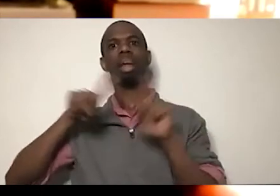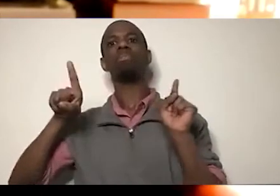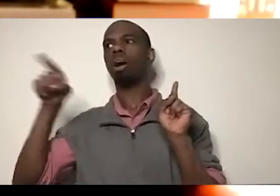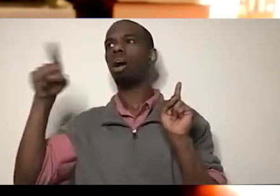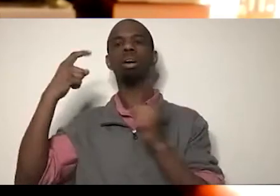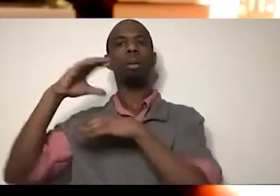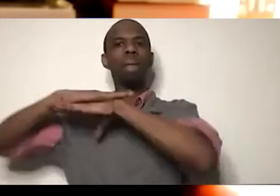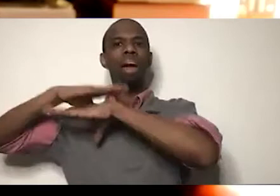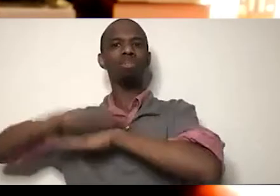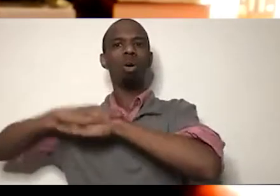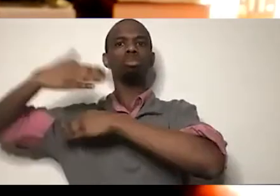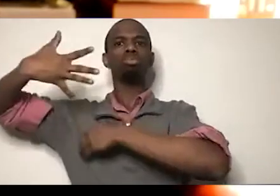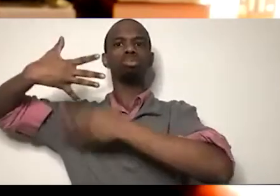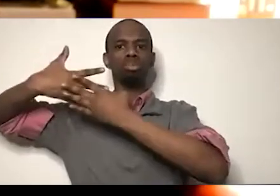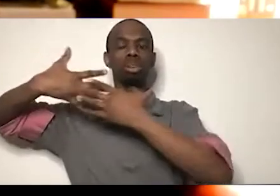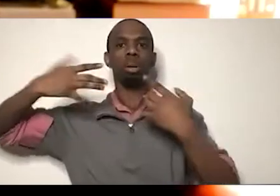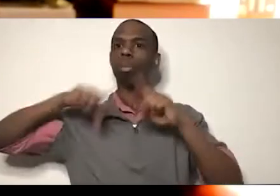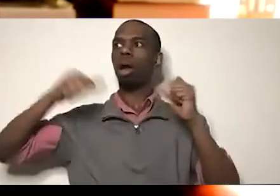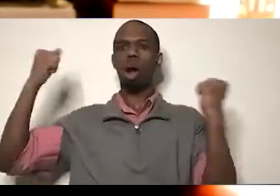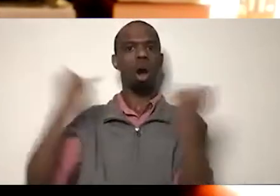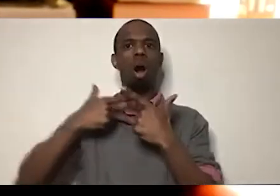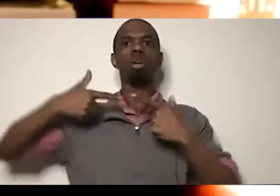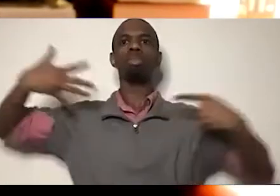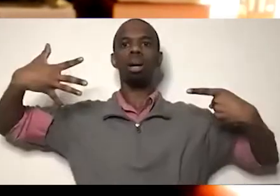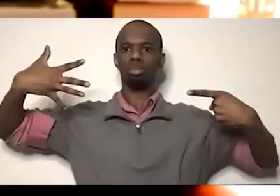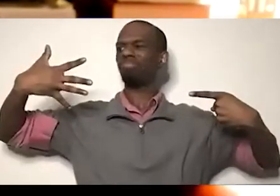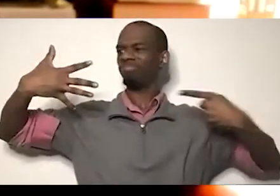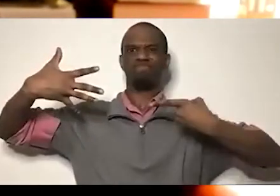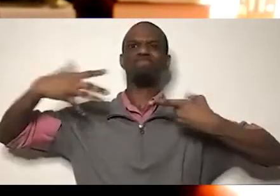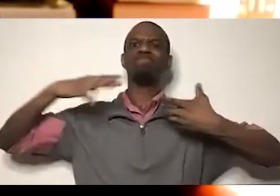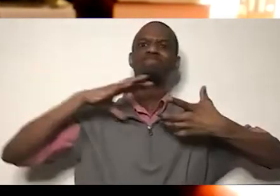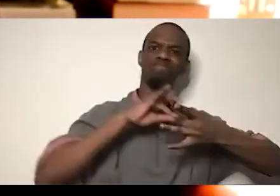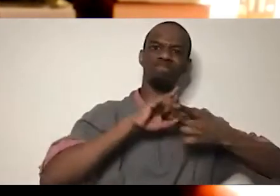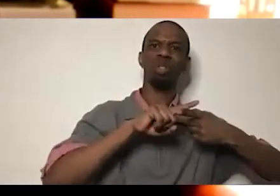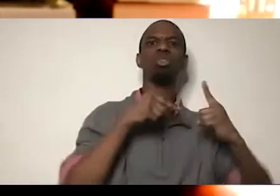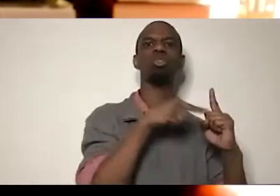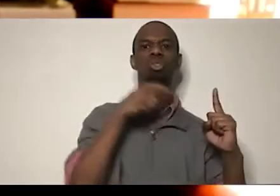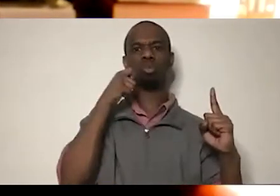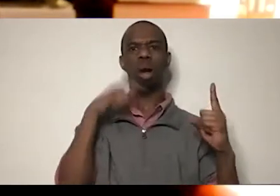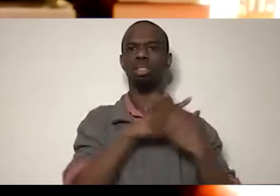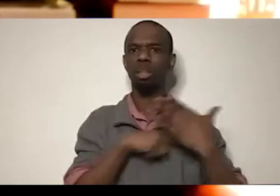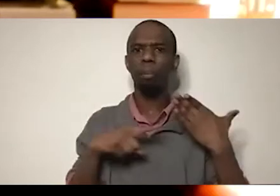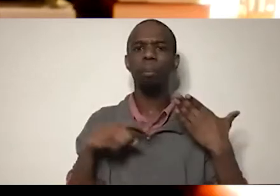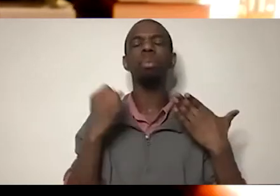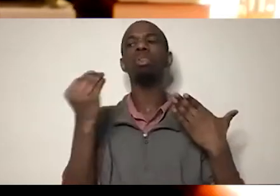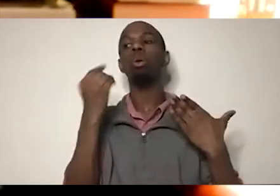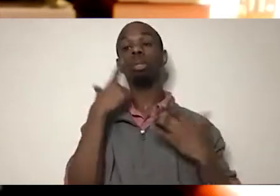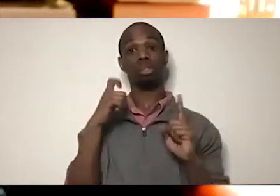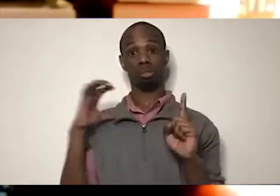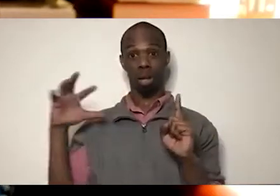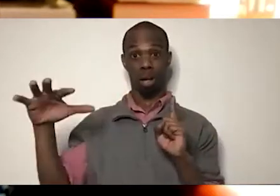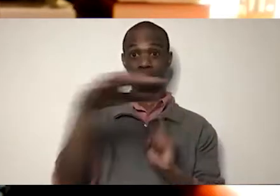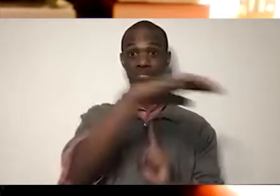that we're also going to be discriminated in terms of, we're consumerist in this country. So where are the products of